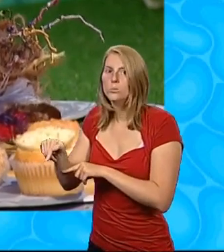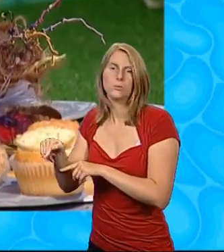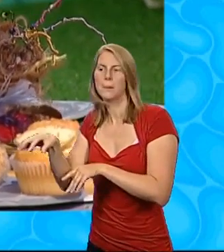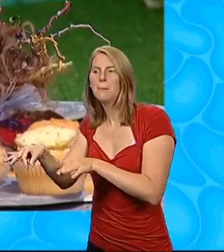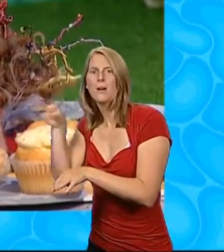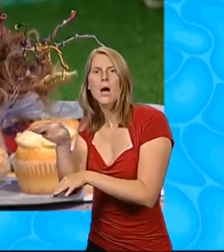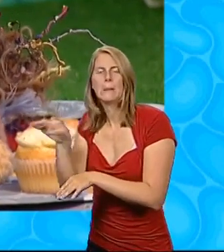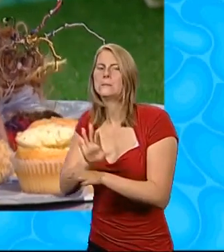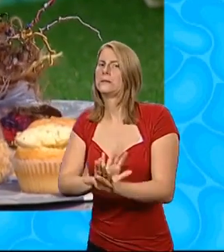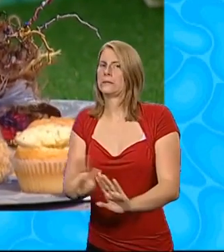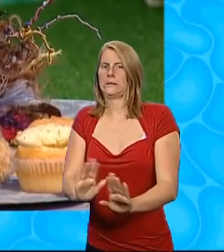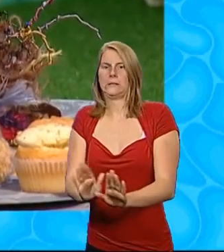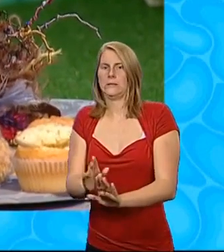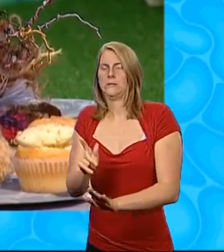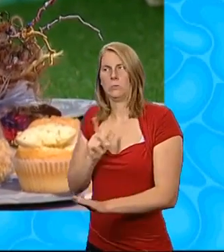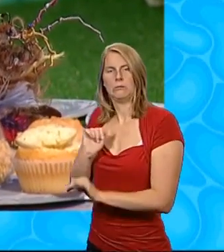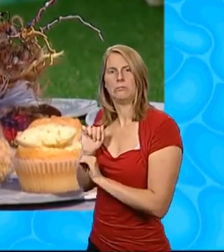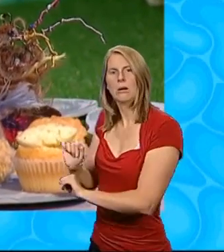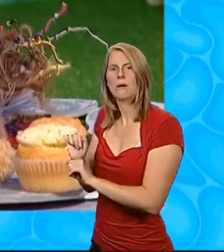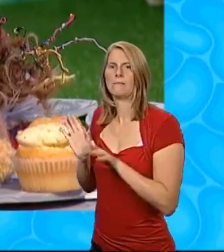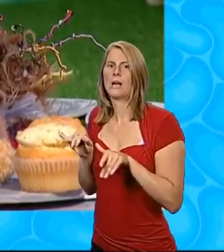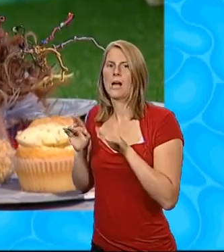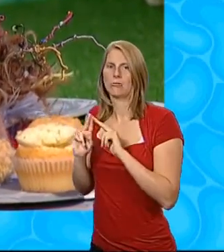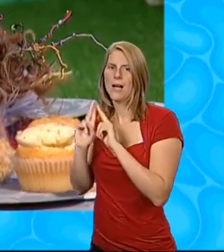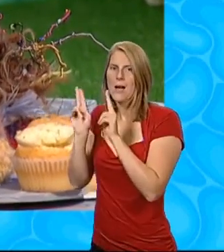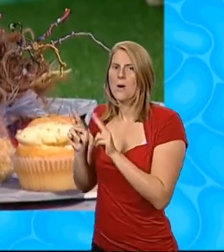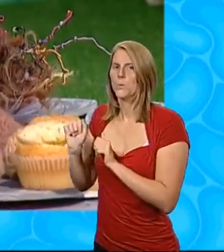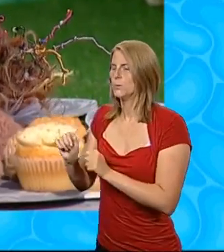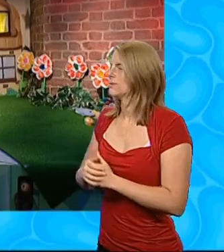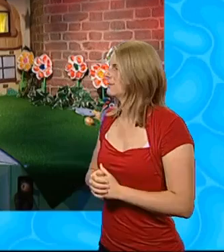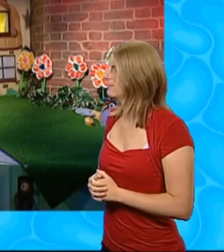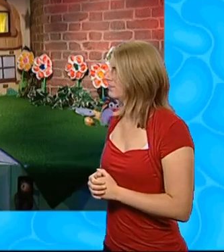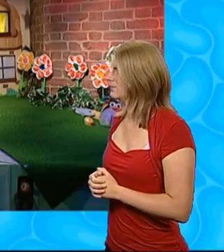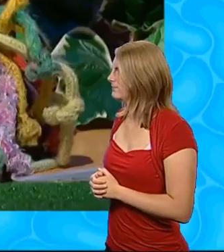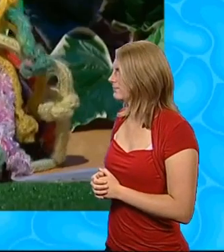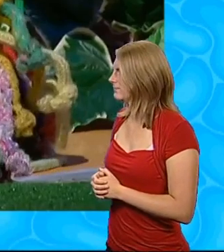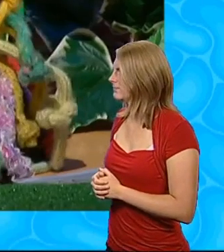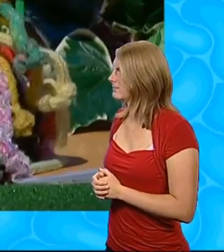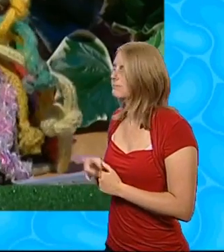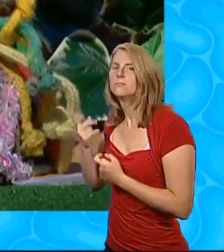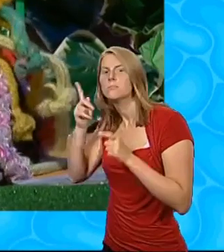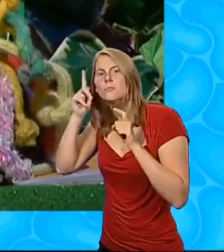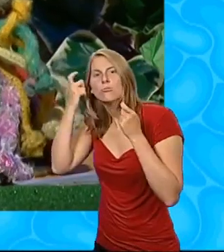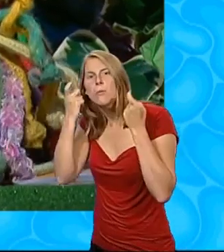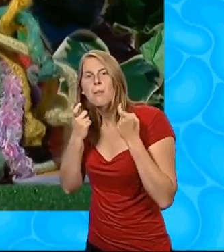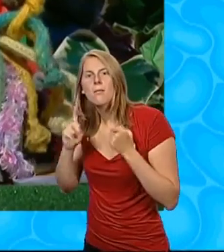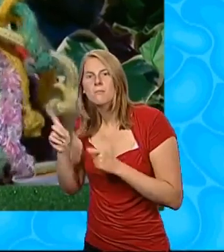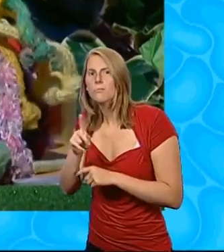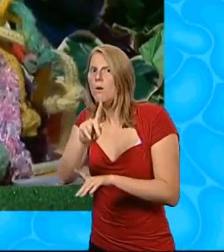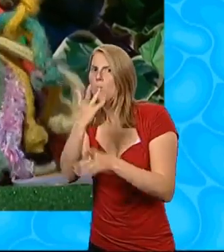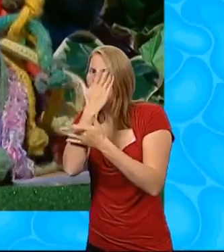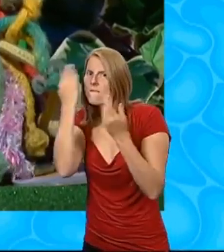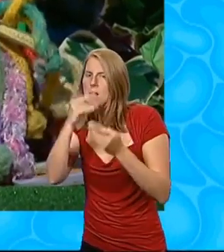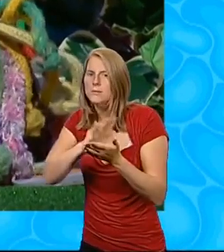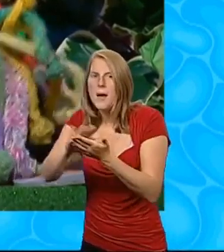them from the ground. No. It might be a fairy's house. Scribble. Doodle, don't forget to tidy up. Yeah.